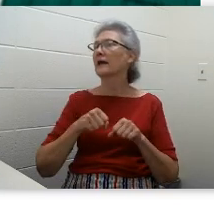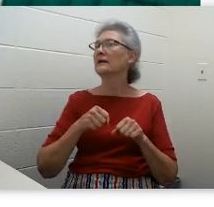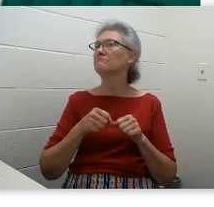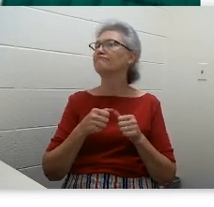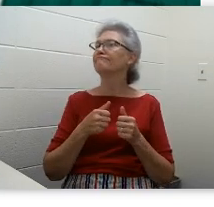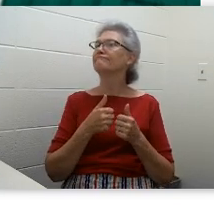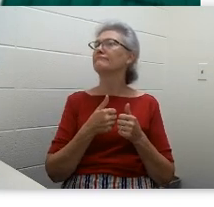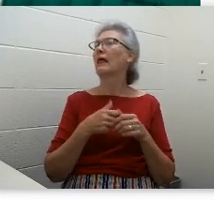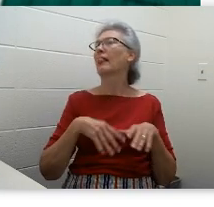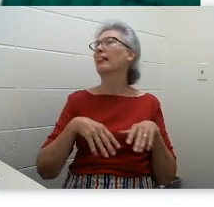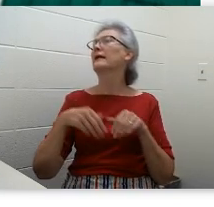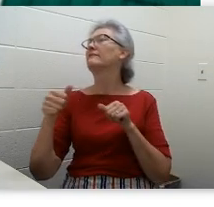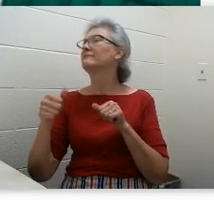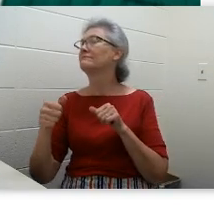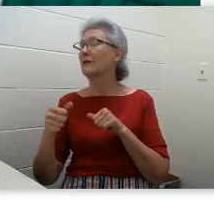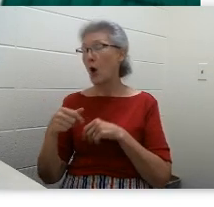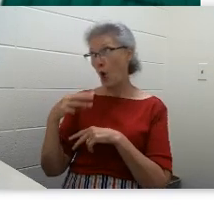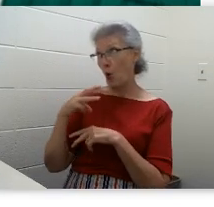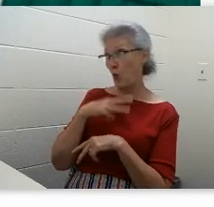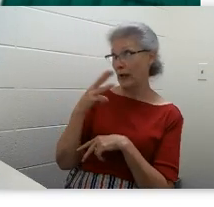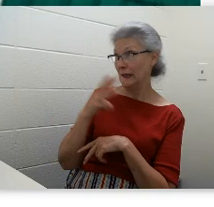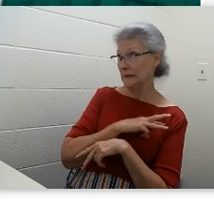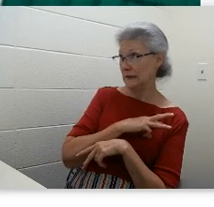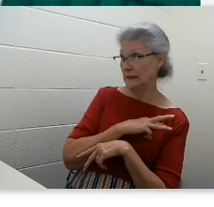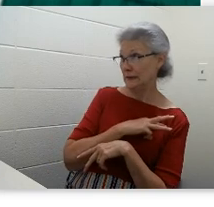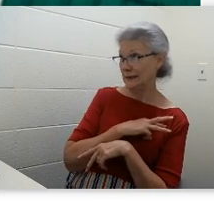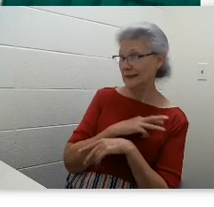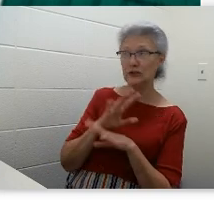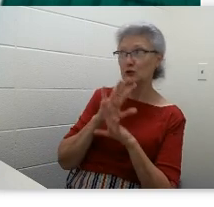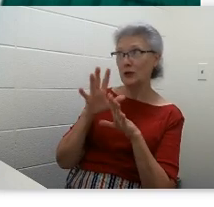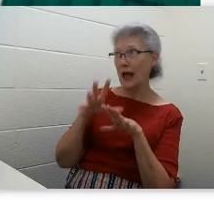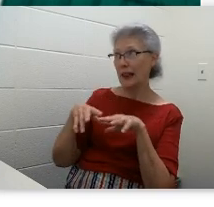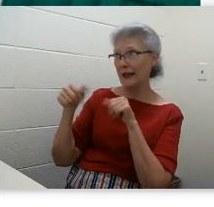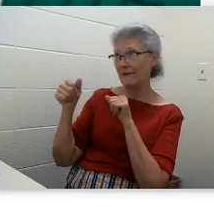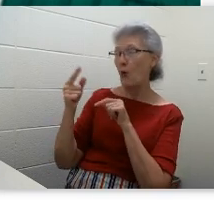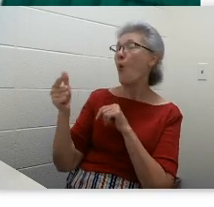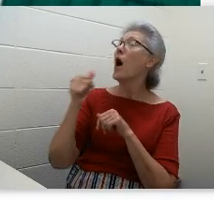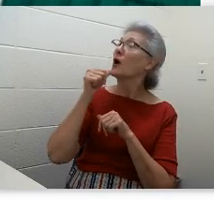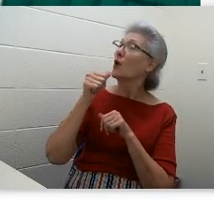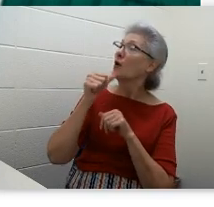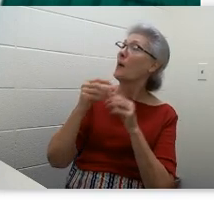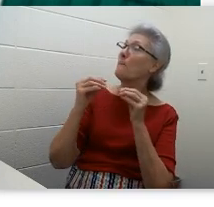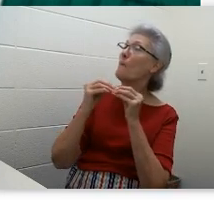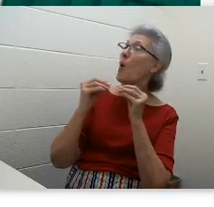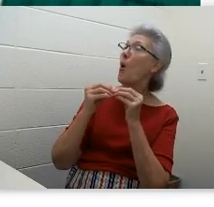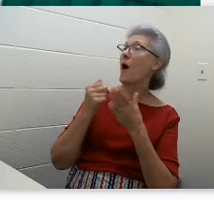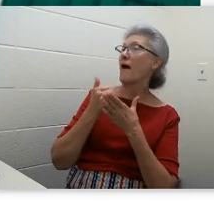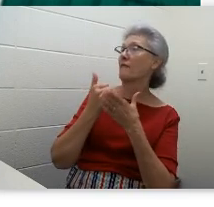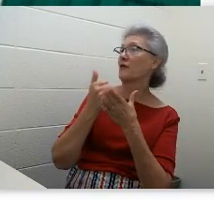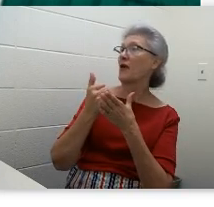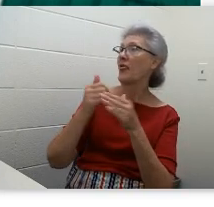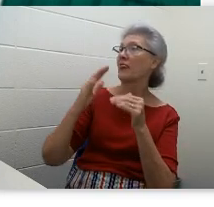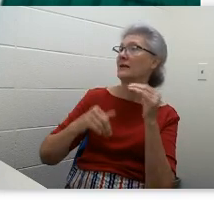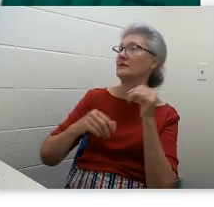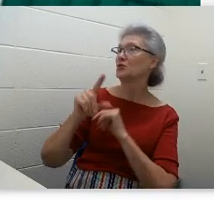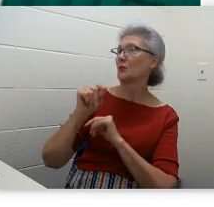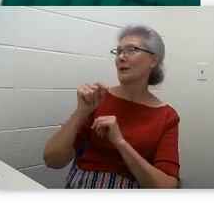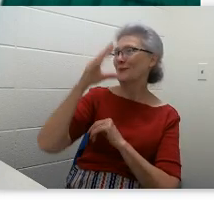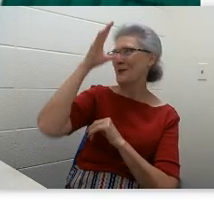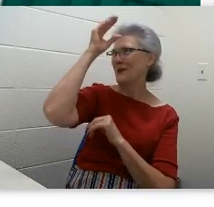withdraw." "Wendy," he said, "don't withdraw. One girl is more use than 20 boys.